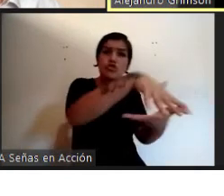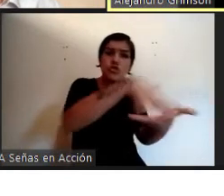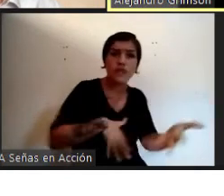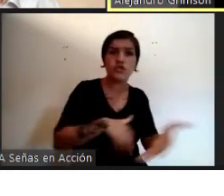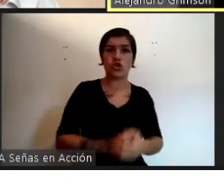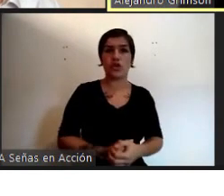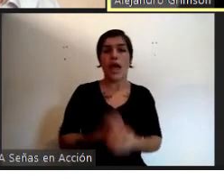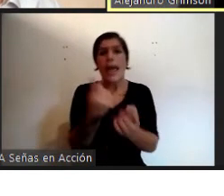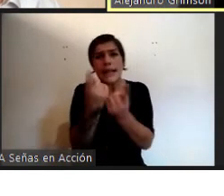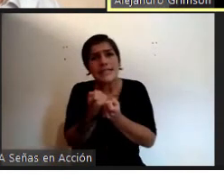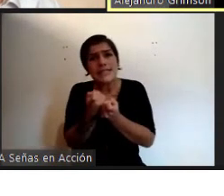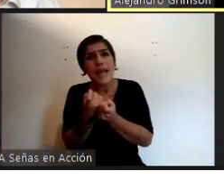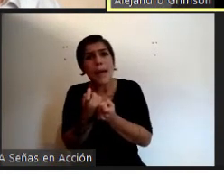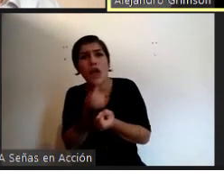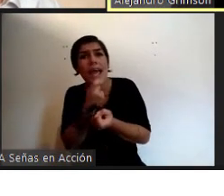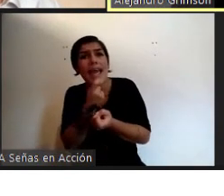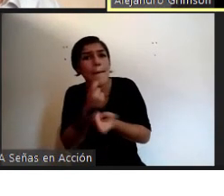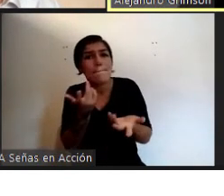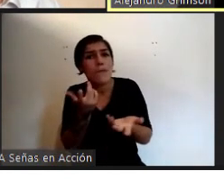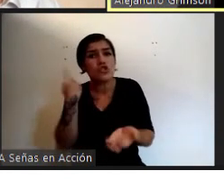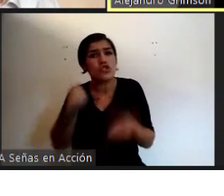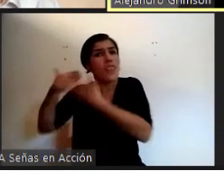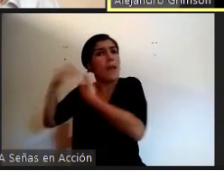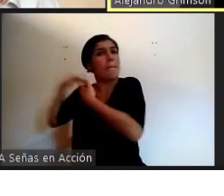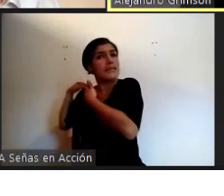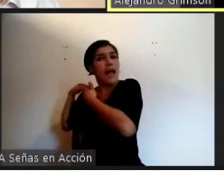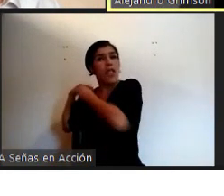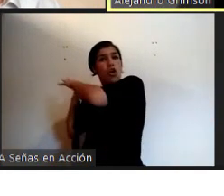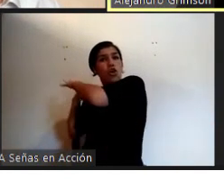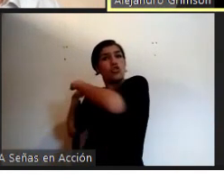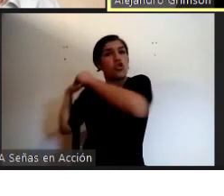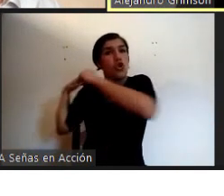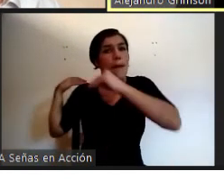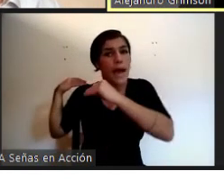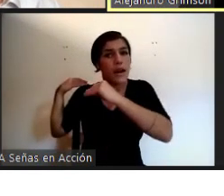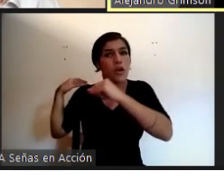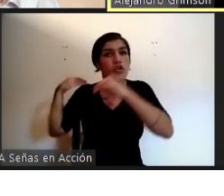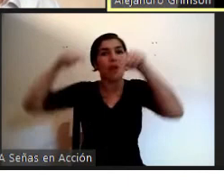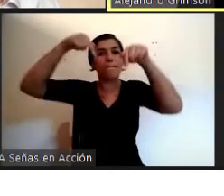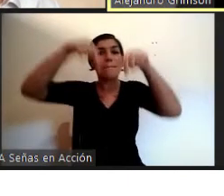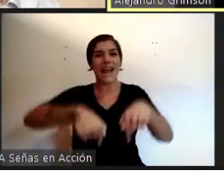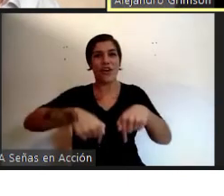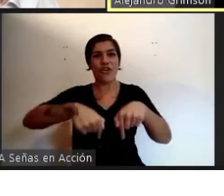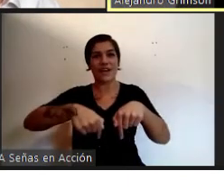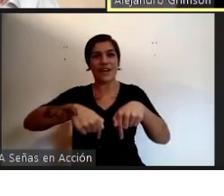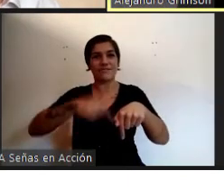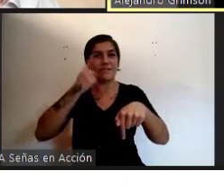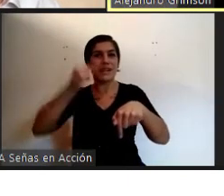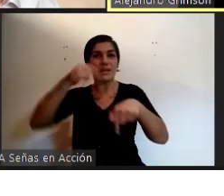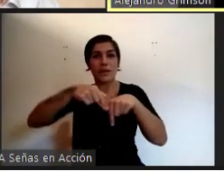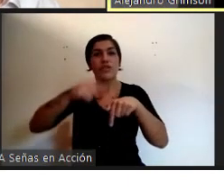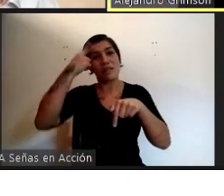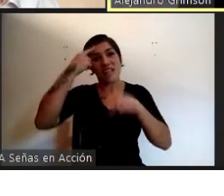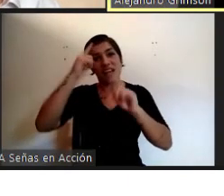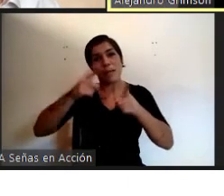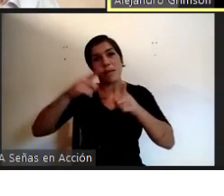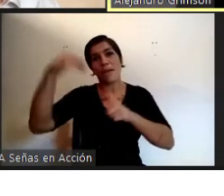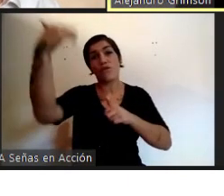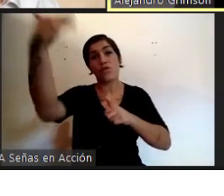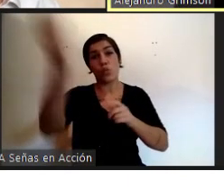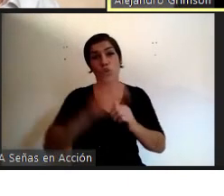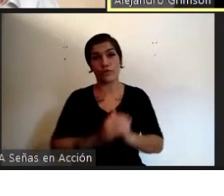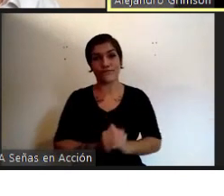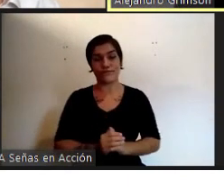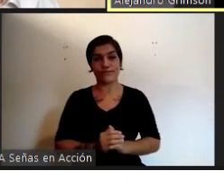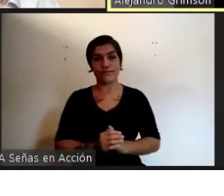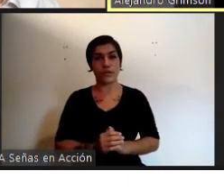think about past crises that will help us think about the future. And I wanted to convey that,